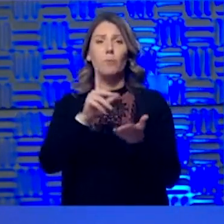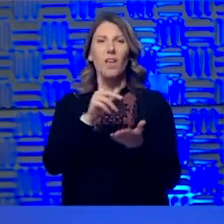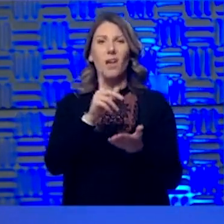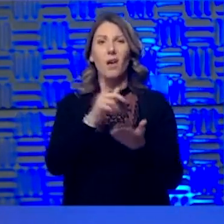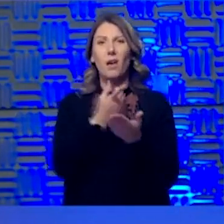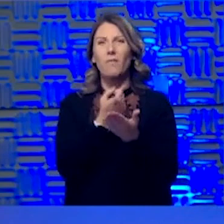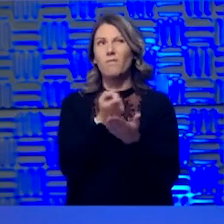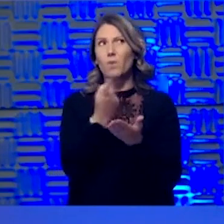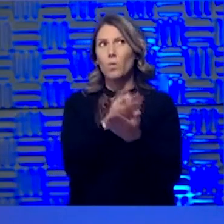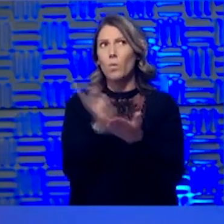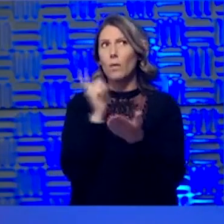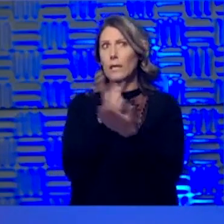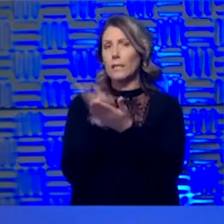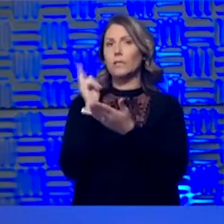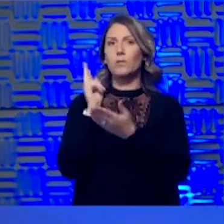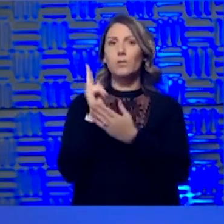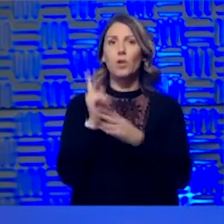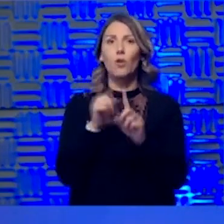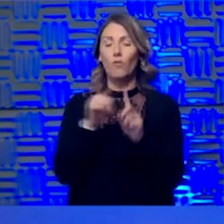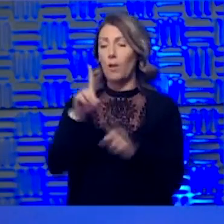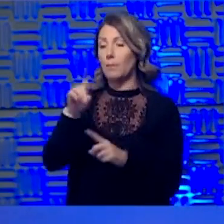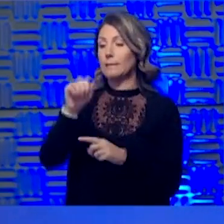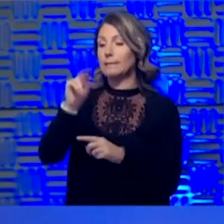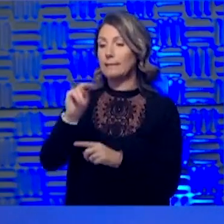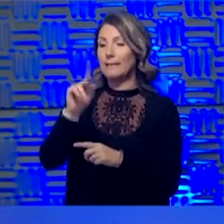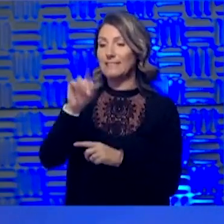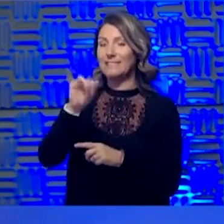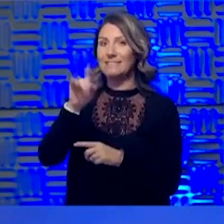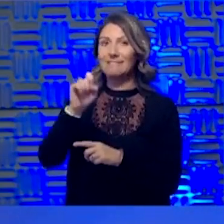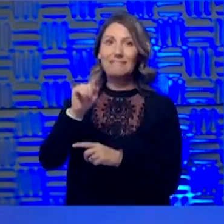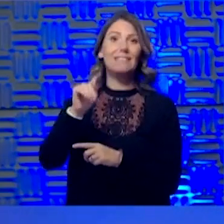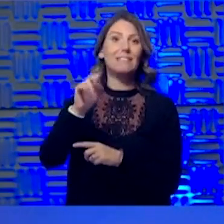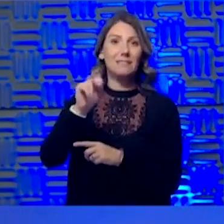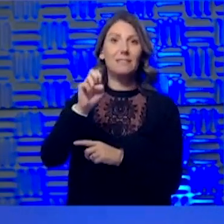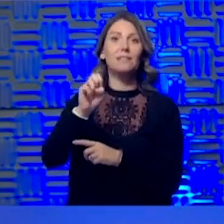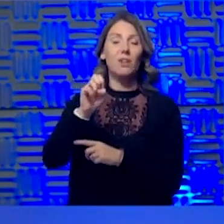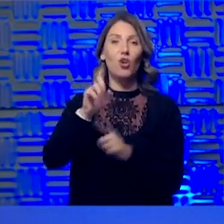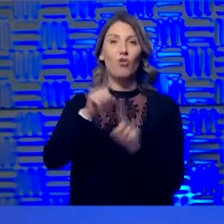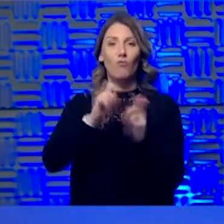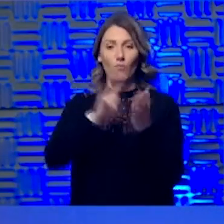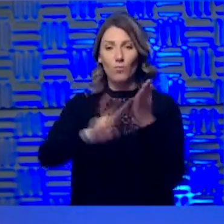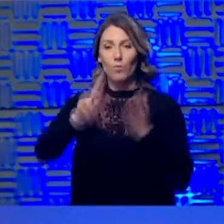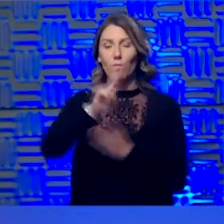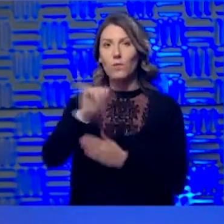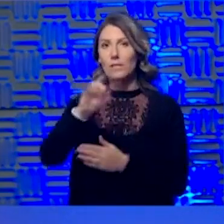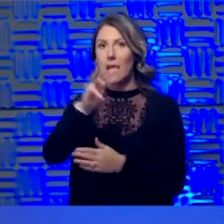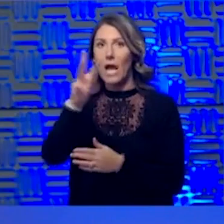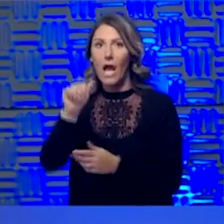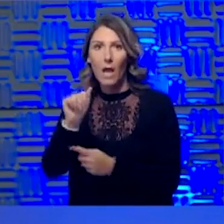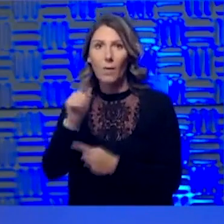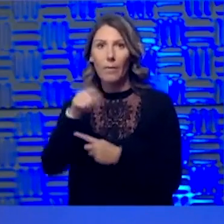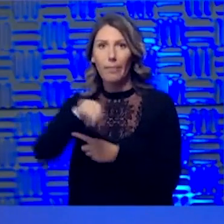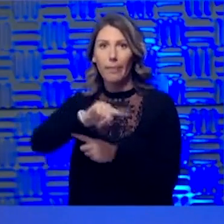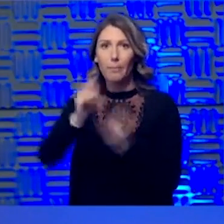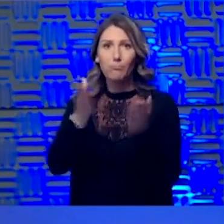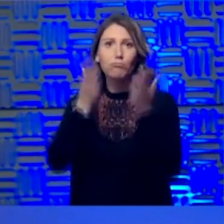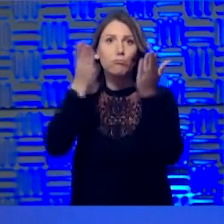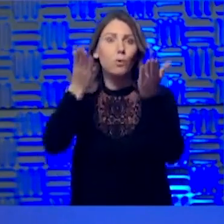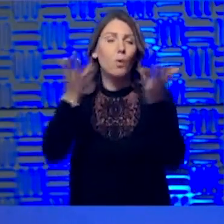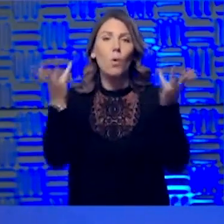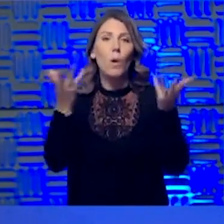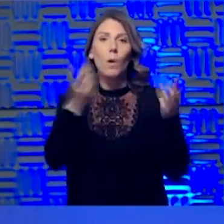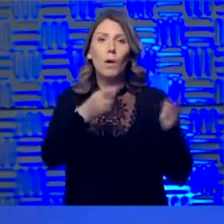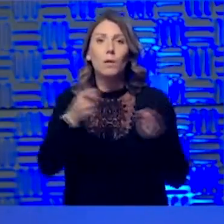weeks ago by Dan Deacon out of University of Iowa, where they had proposed, what do we move to? Because we understand